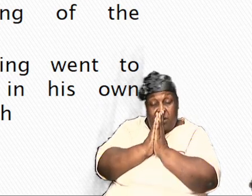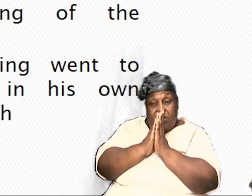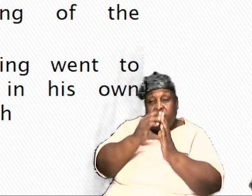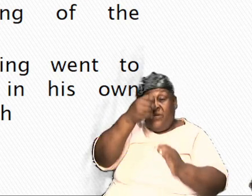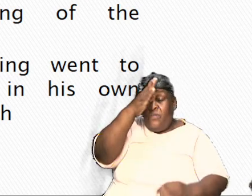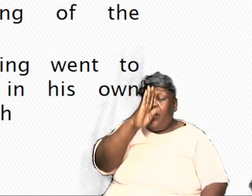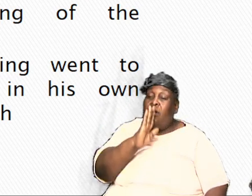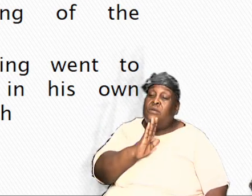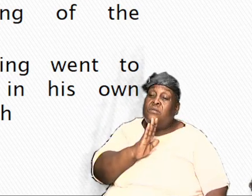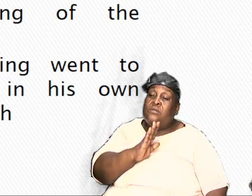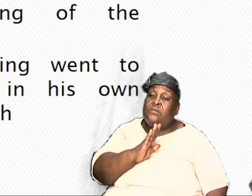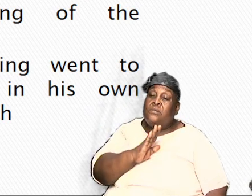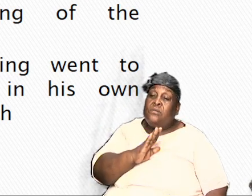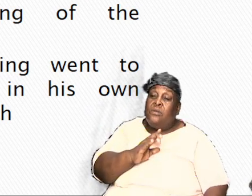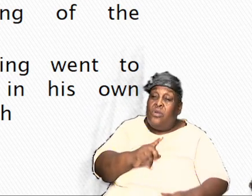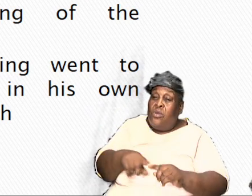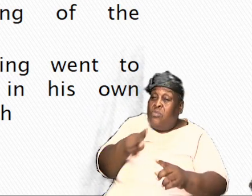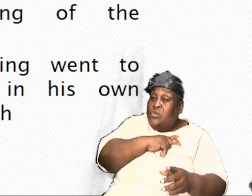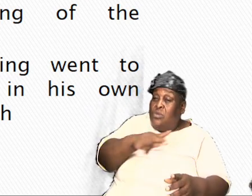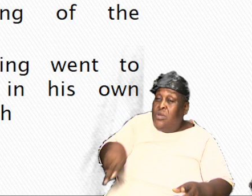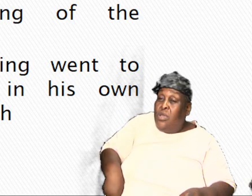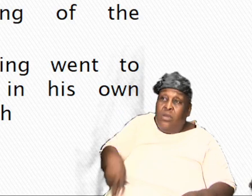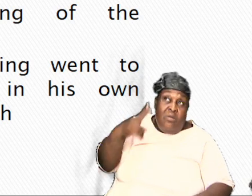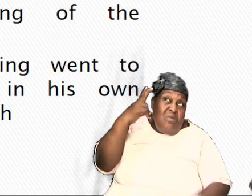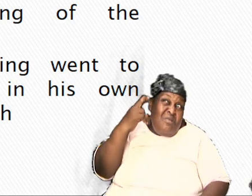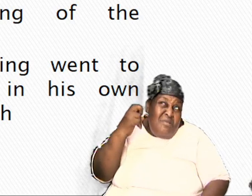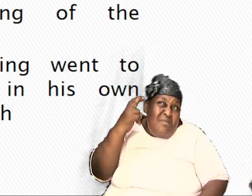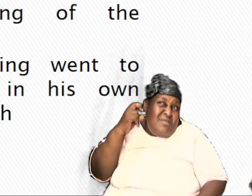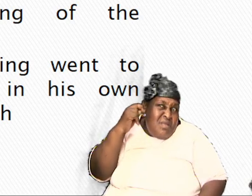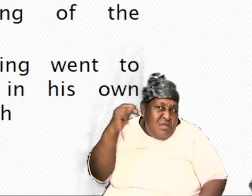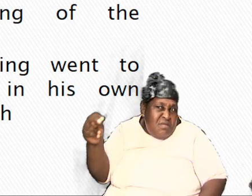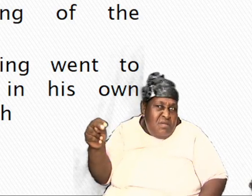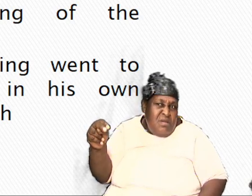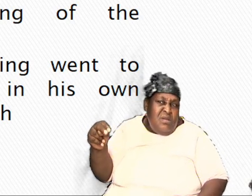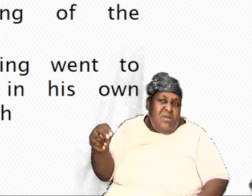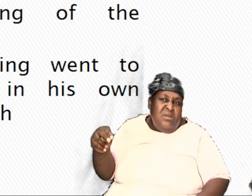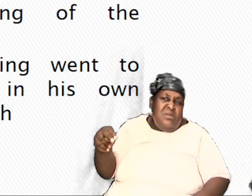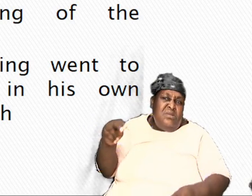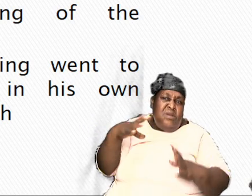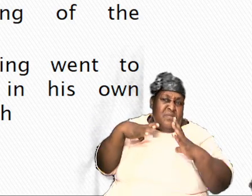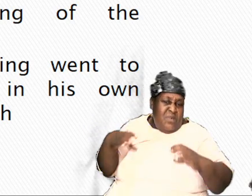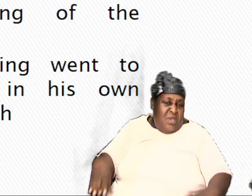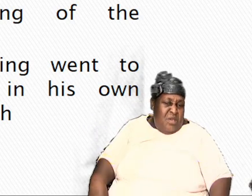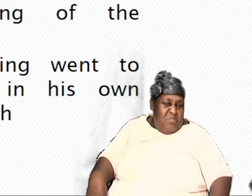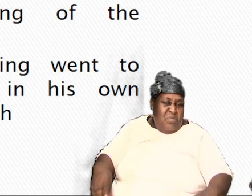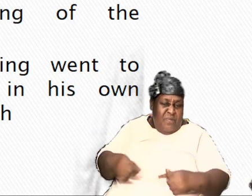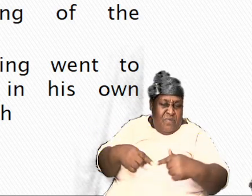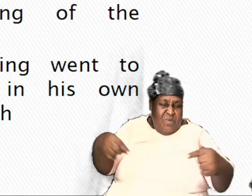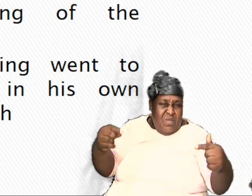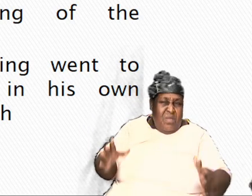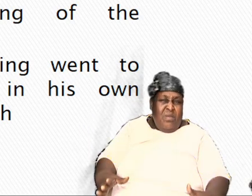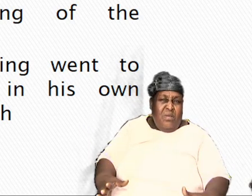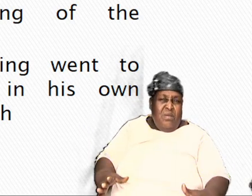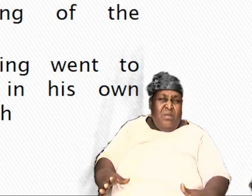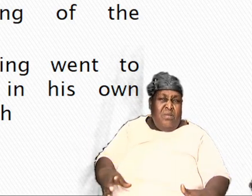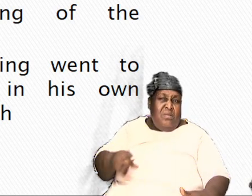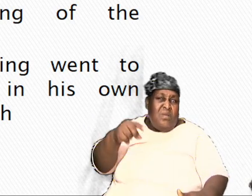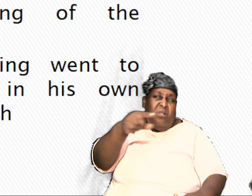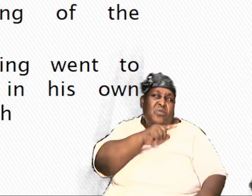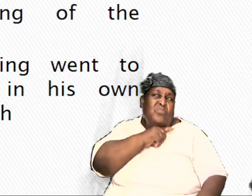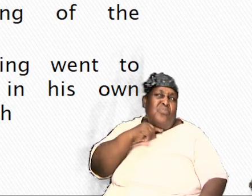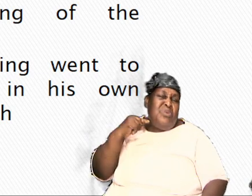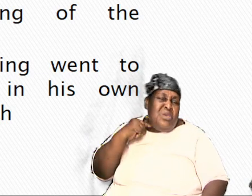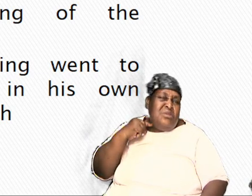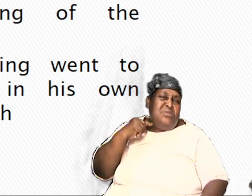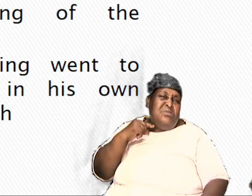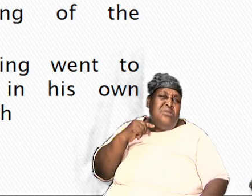Lord. But the king, when he heard the noise in the camp of the Philistines, he told the priest to pull back his hand, and he sent